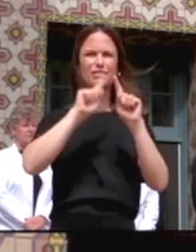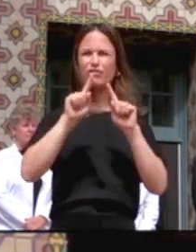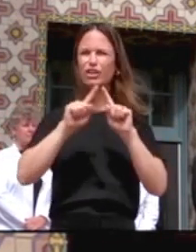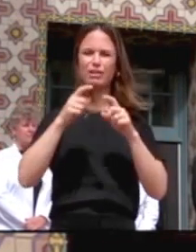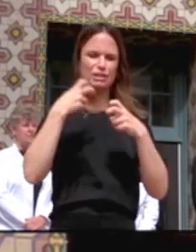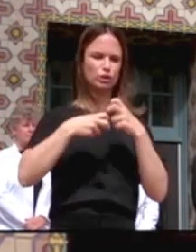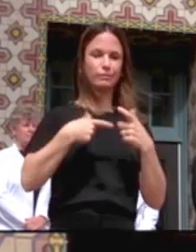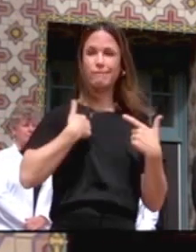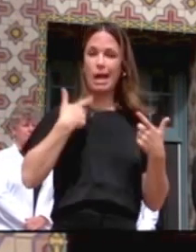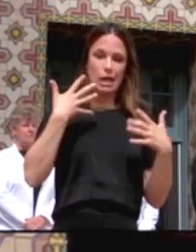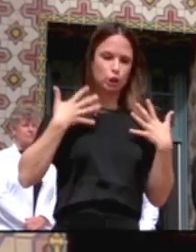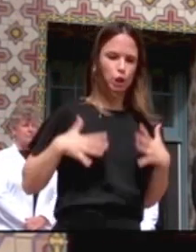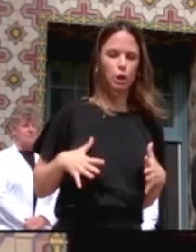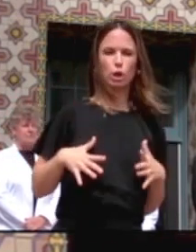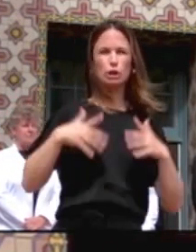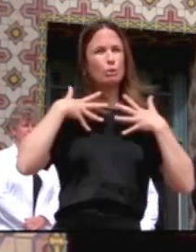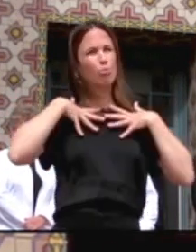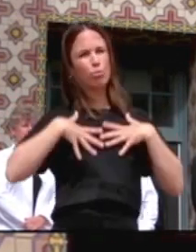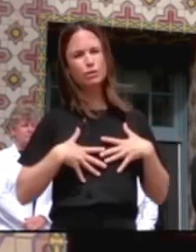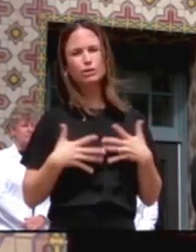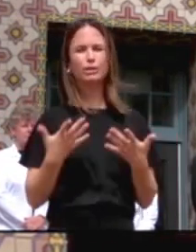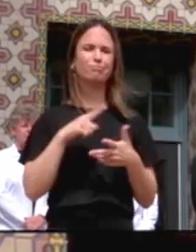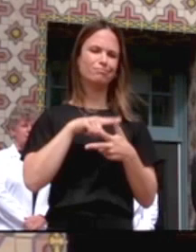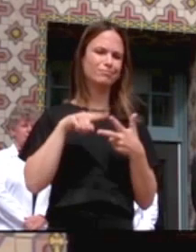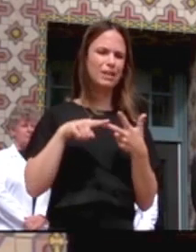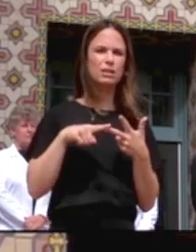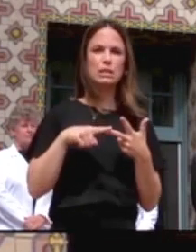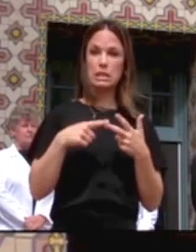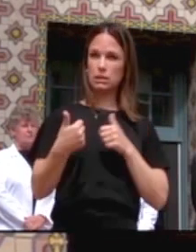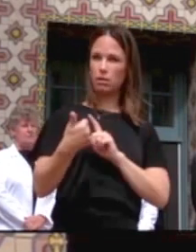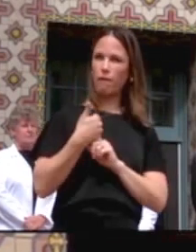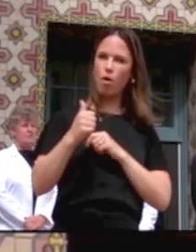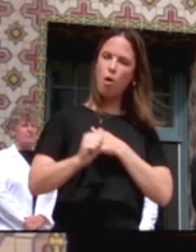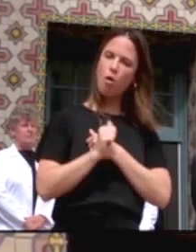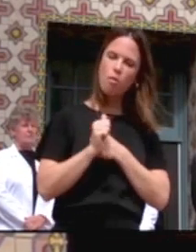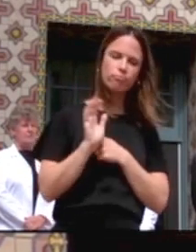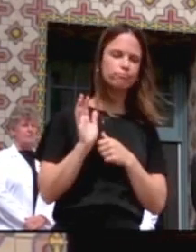anxiety, depression, self-harm,